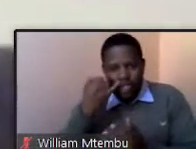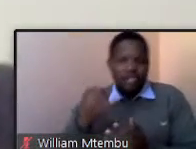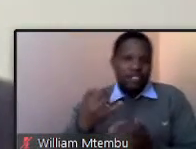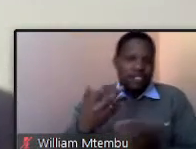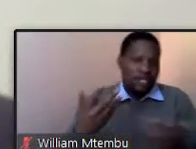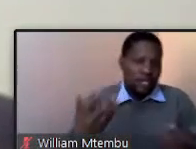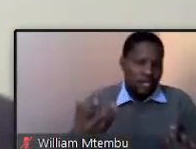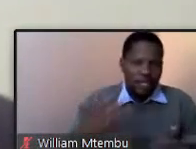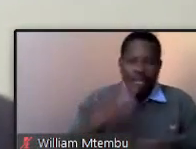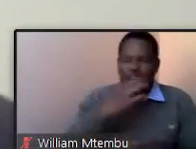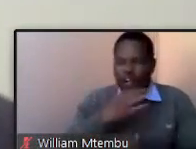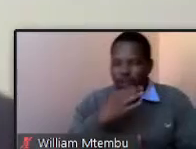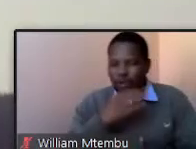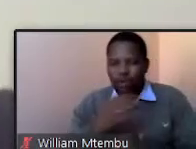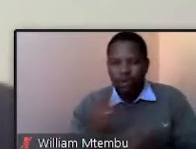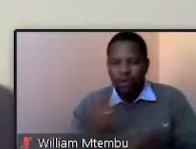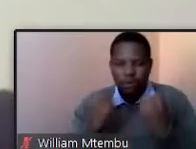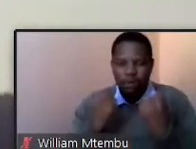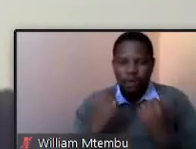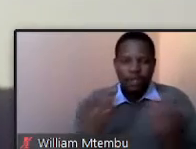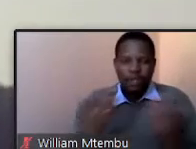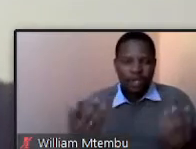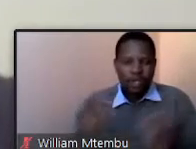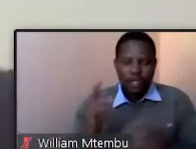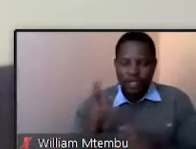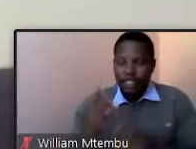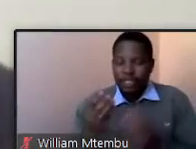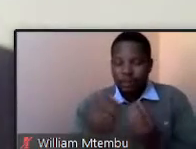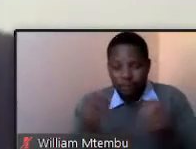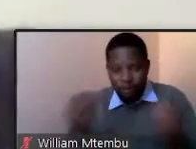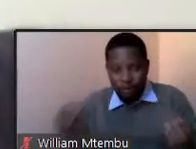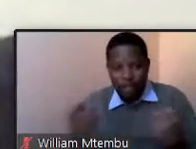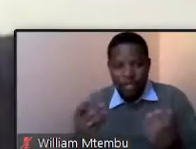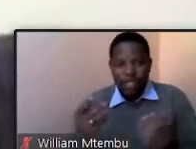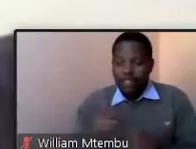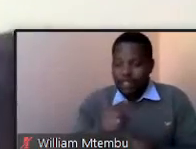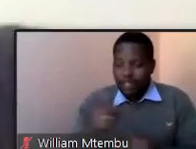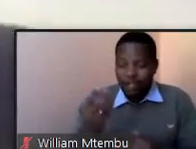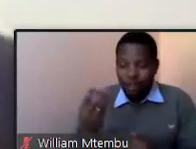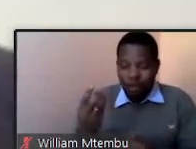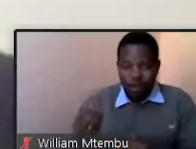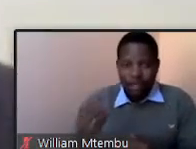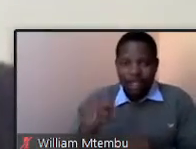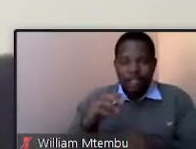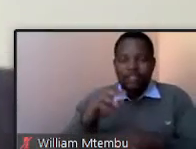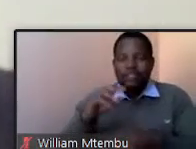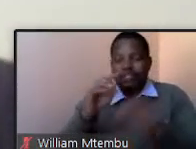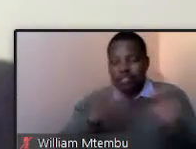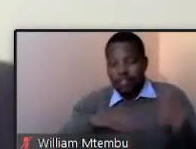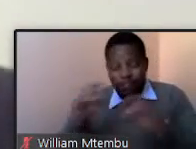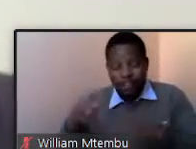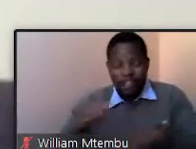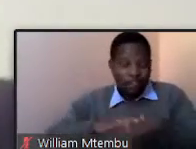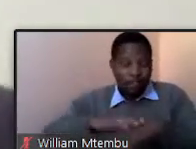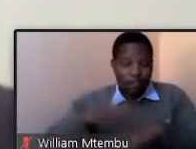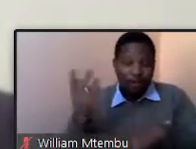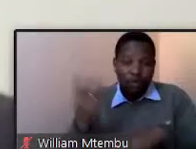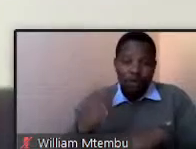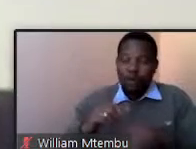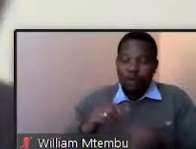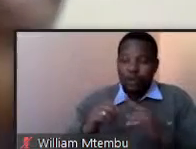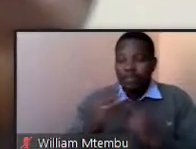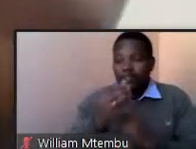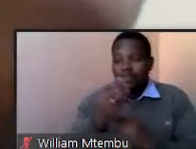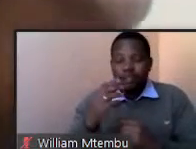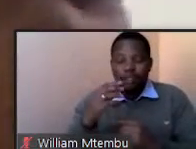buy alcohol, and thereby the children, they are the ones who will suffer the most when the parents do that. And